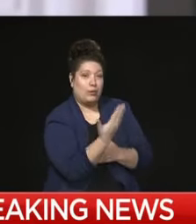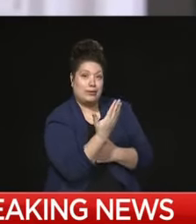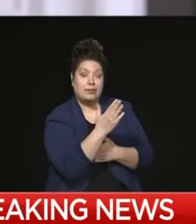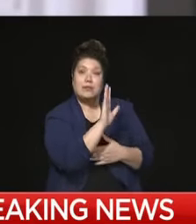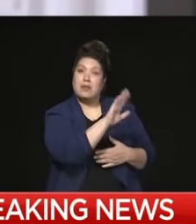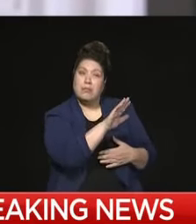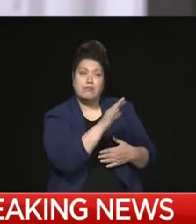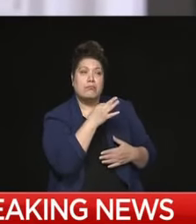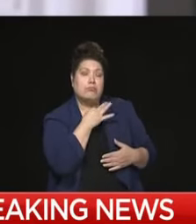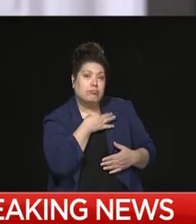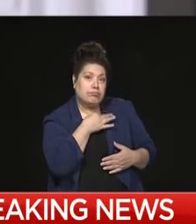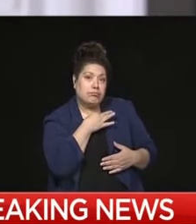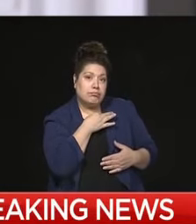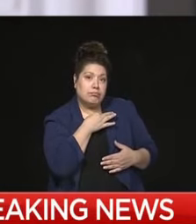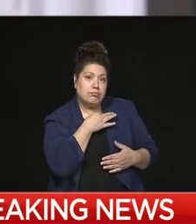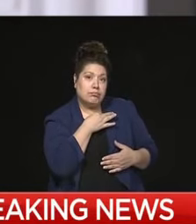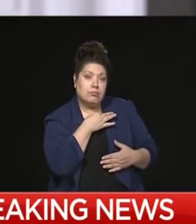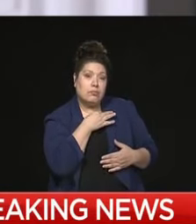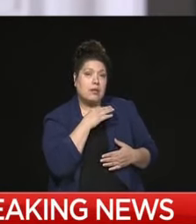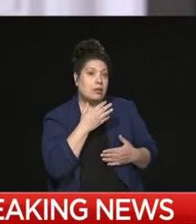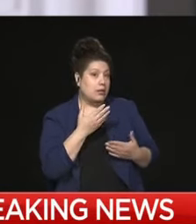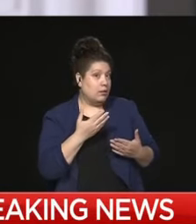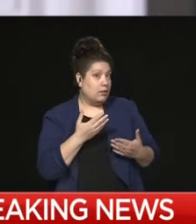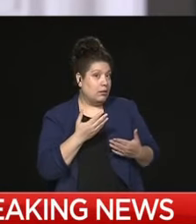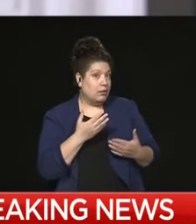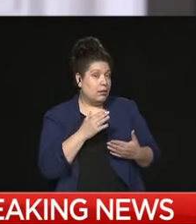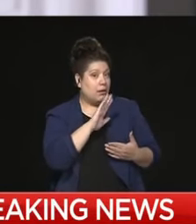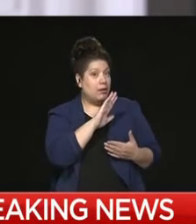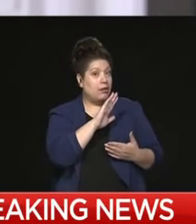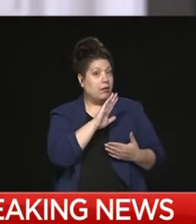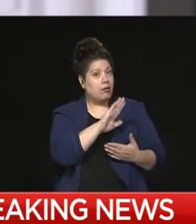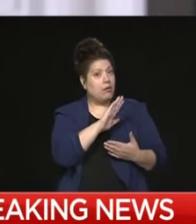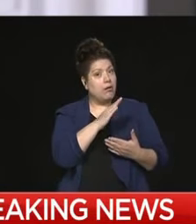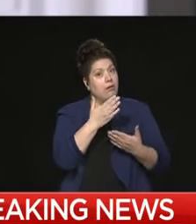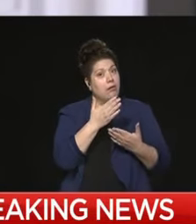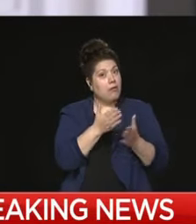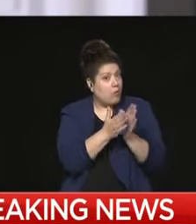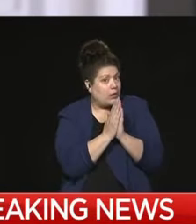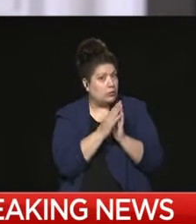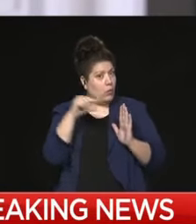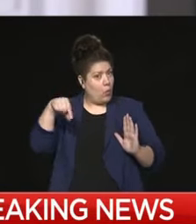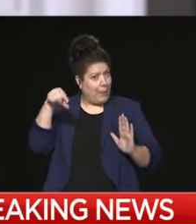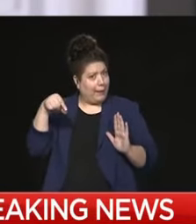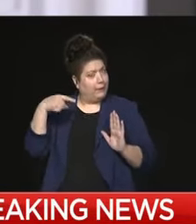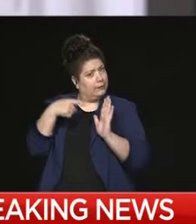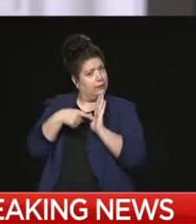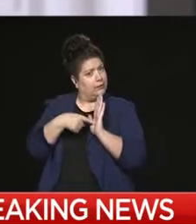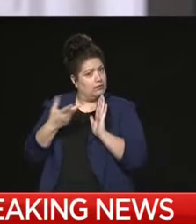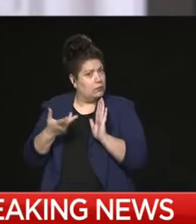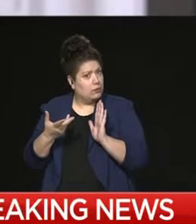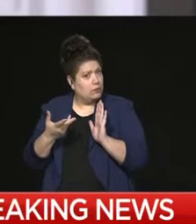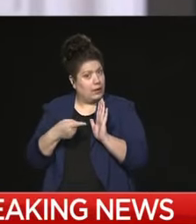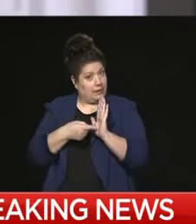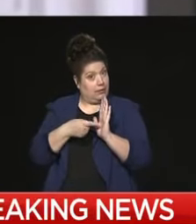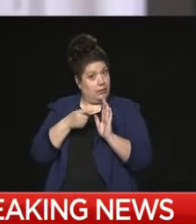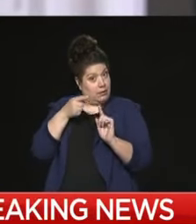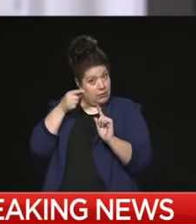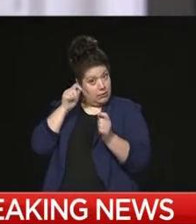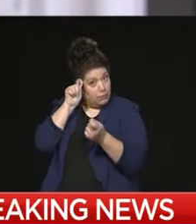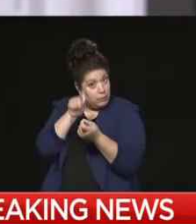some more specifications about the kind of help that is being requested for by Quebec? Are we talking about health that is specifically